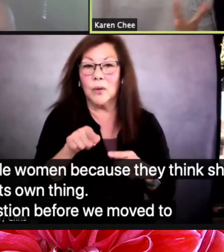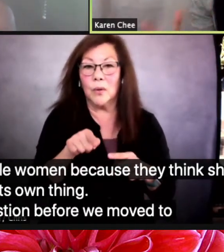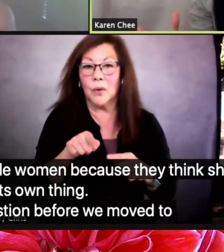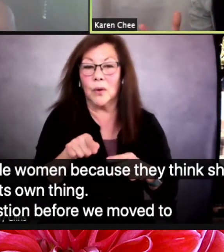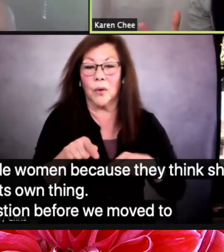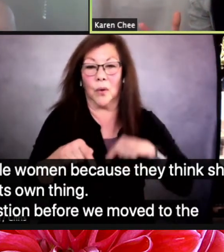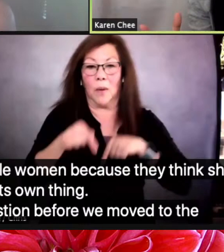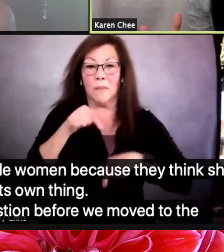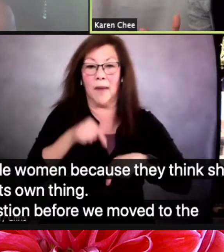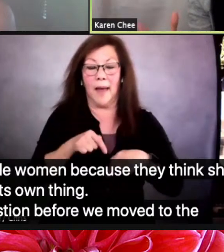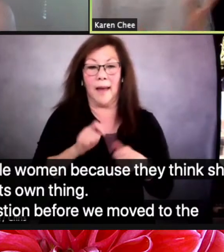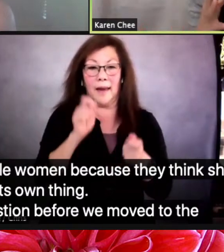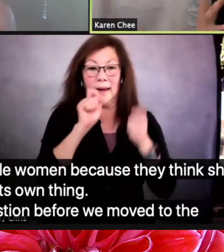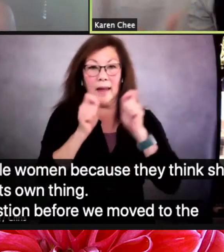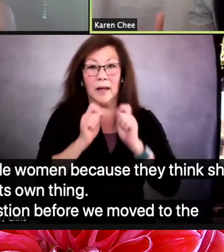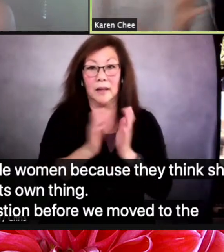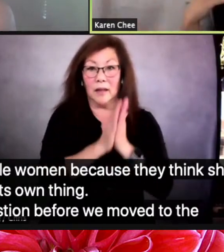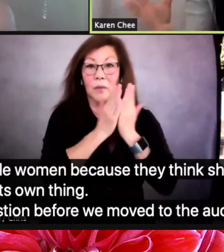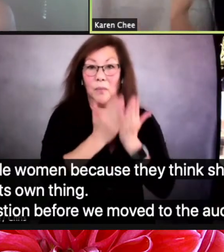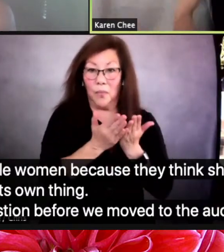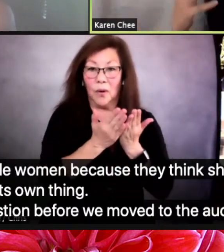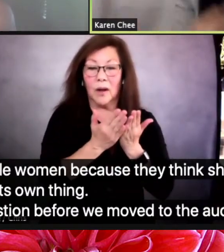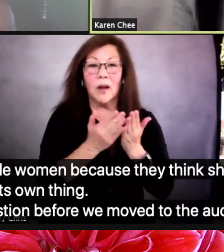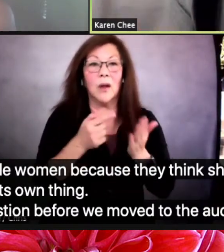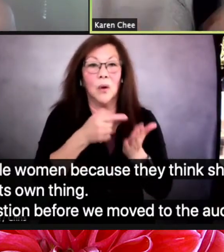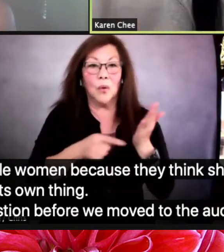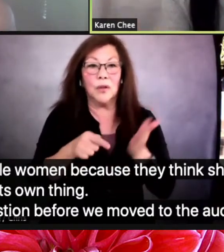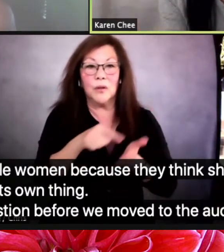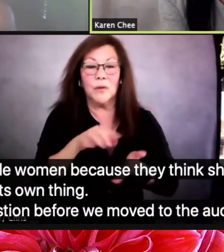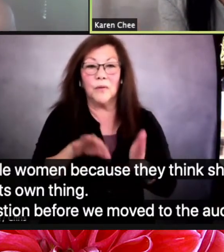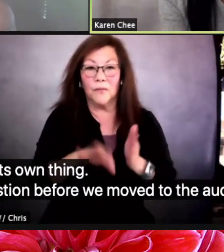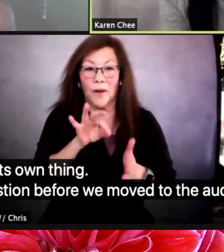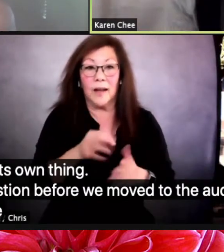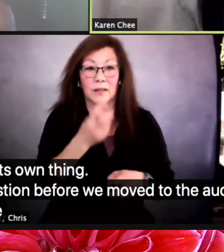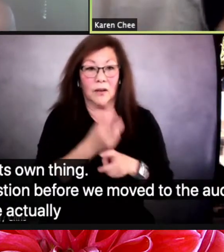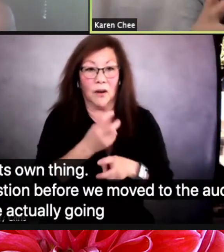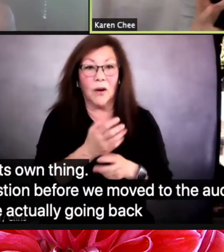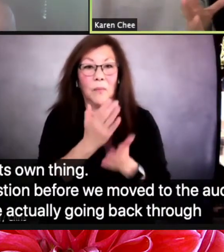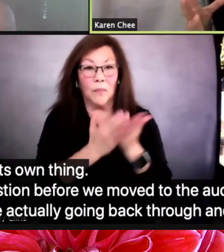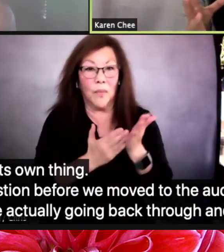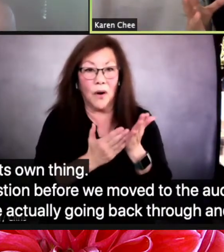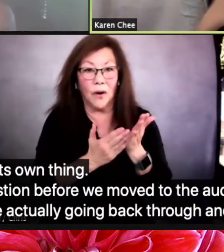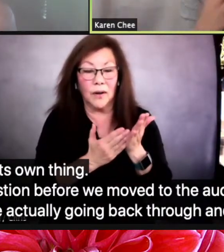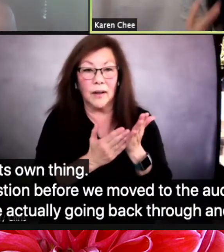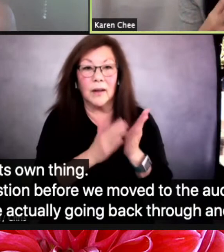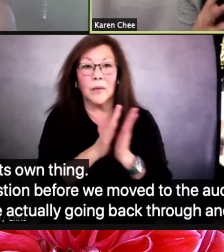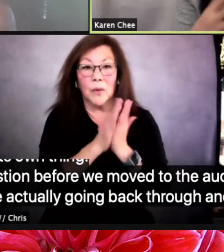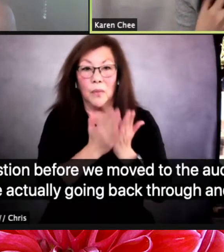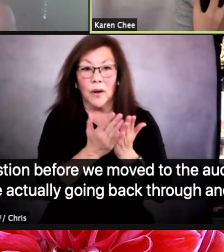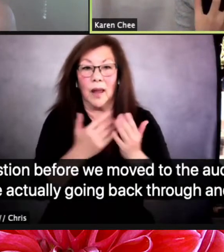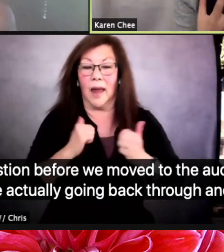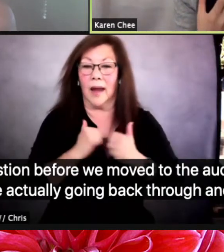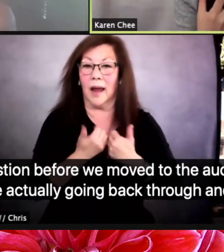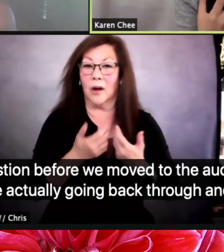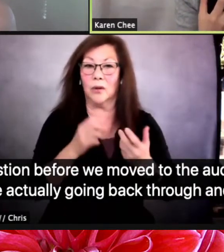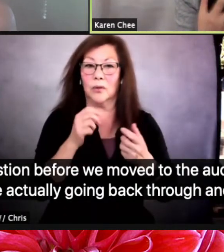and editing the book, what do you find is the hardest part of it, and how did you sort of work through